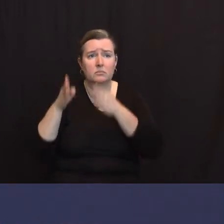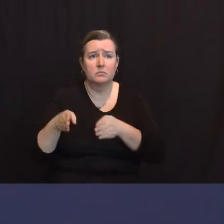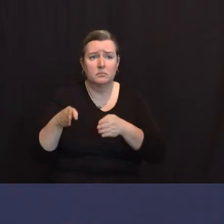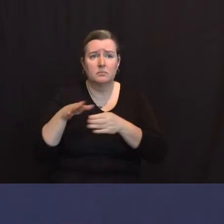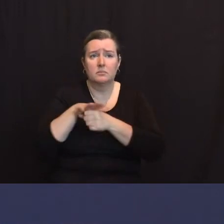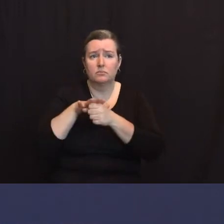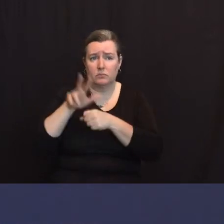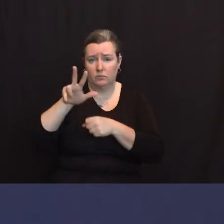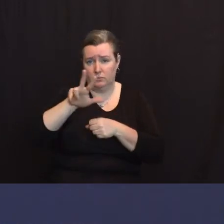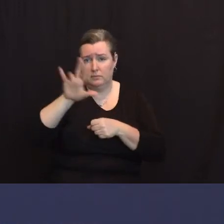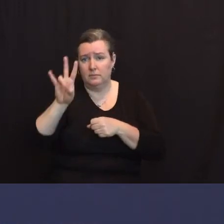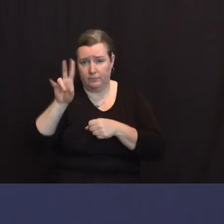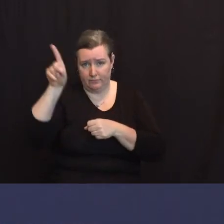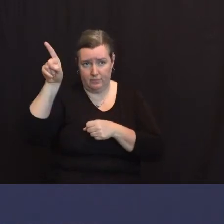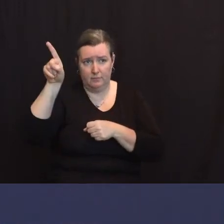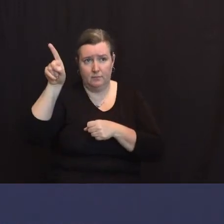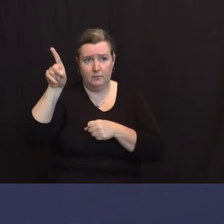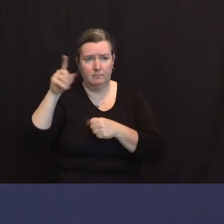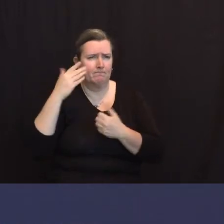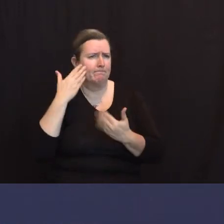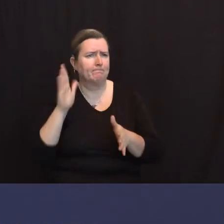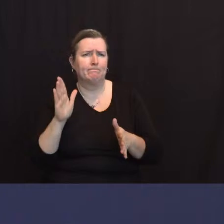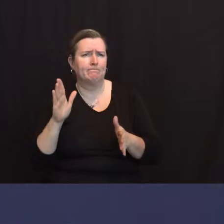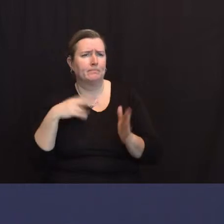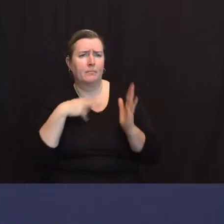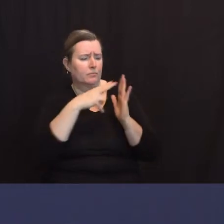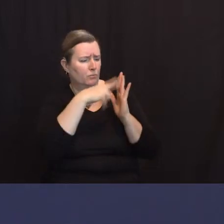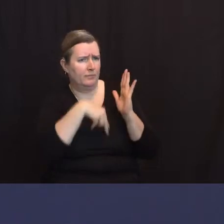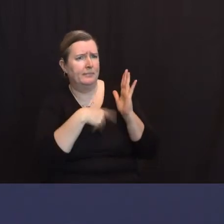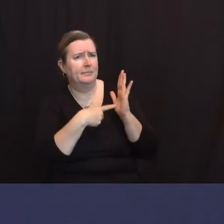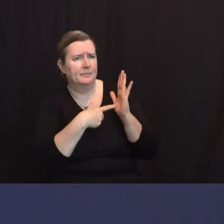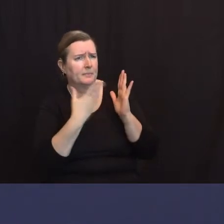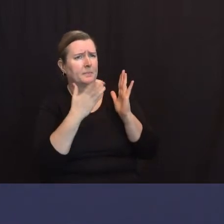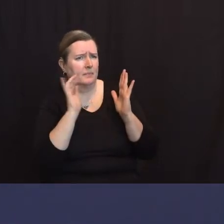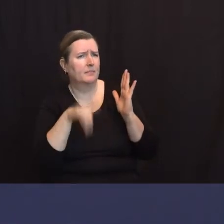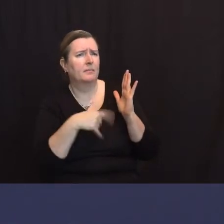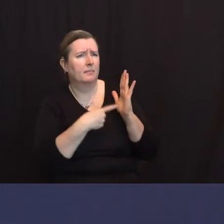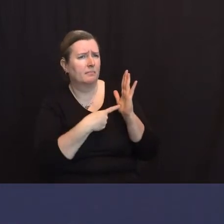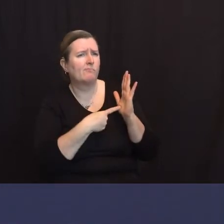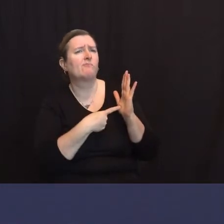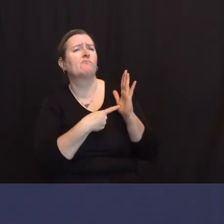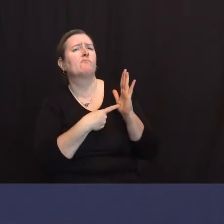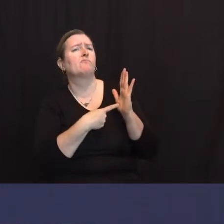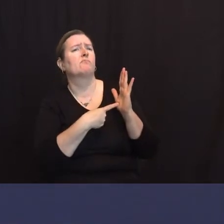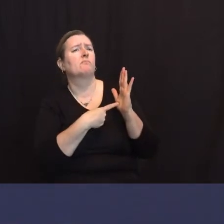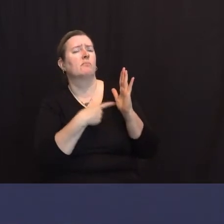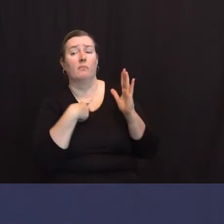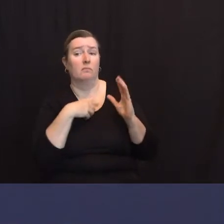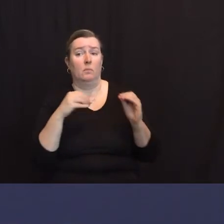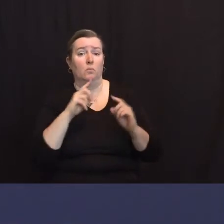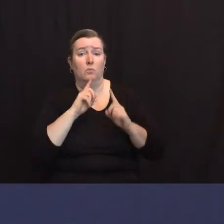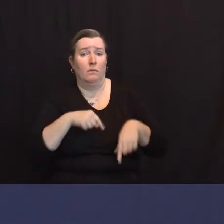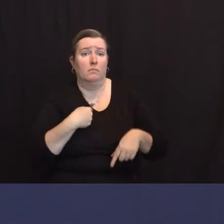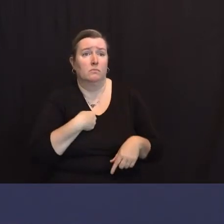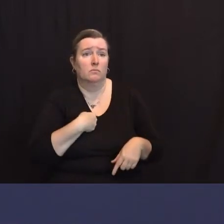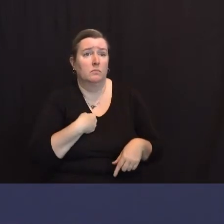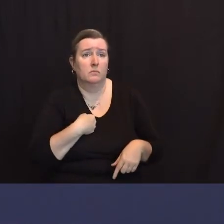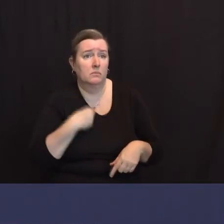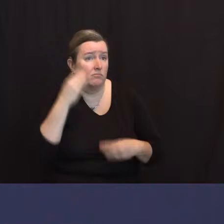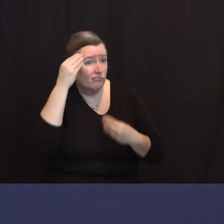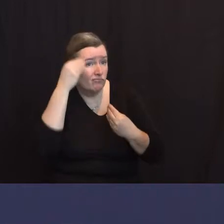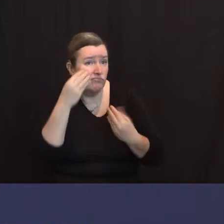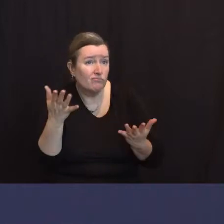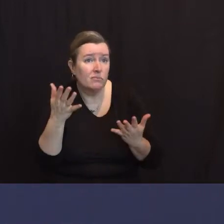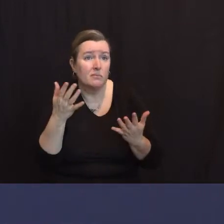remarks, so I don't have a specific reaction to it, but I would just say this is not a time to be dividing ourselves in the us versus